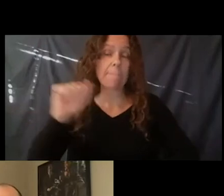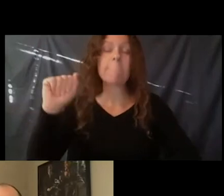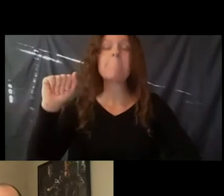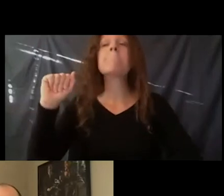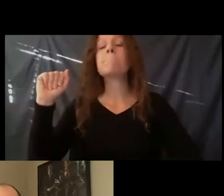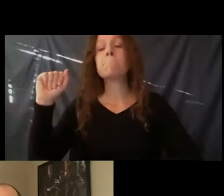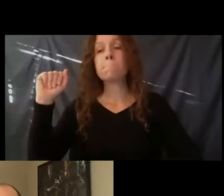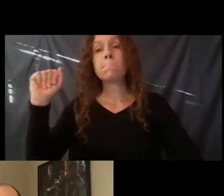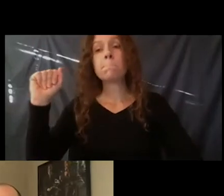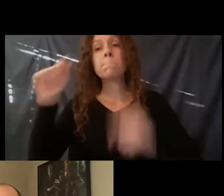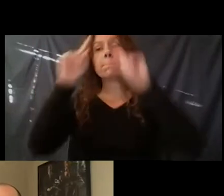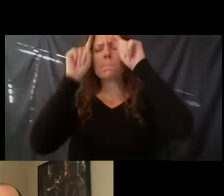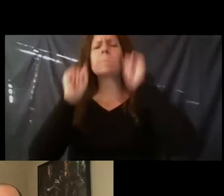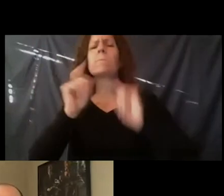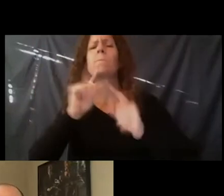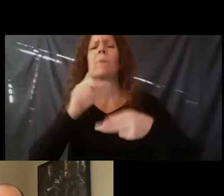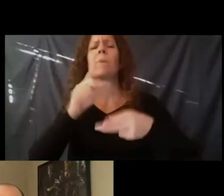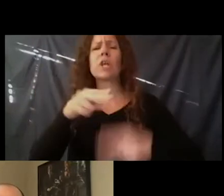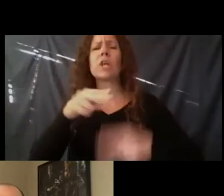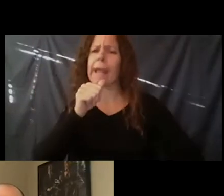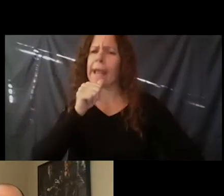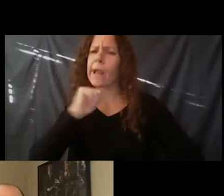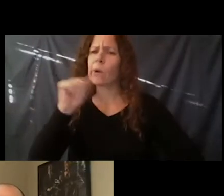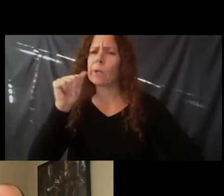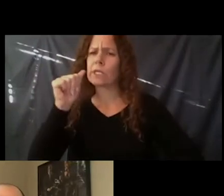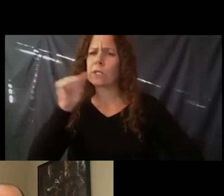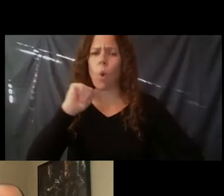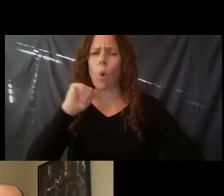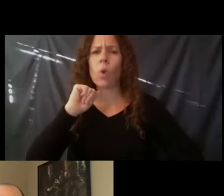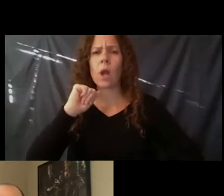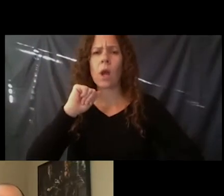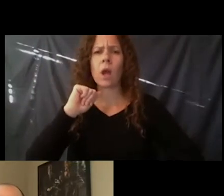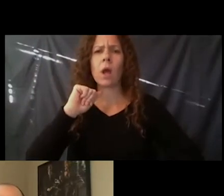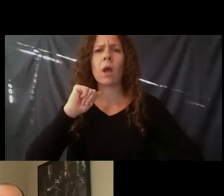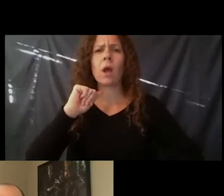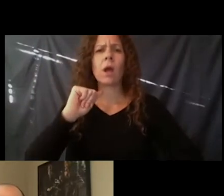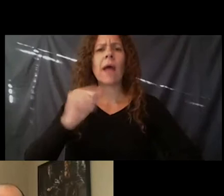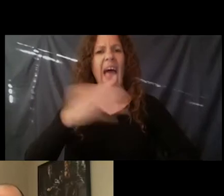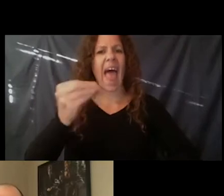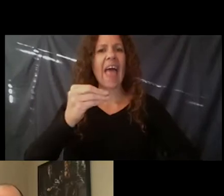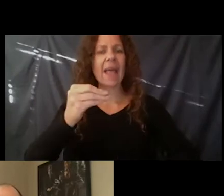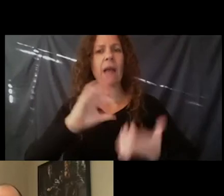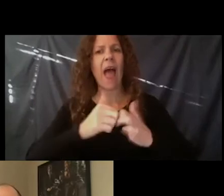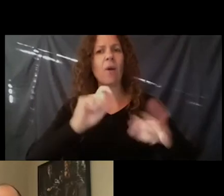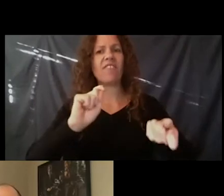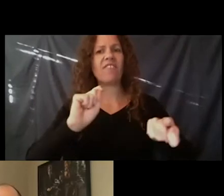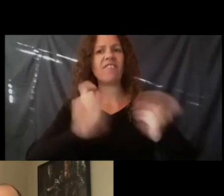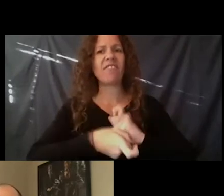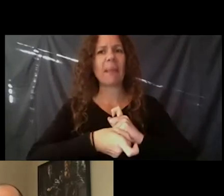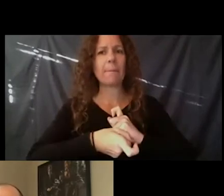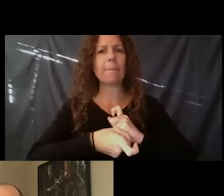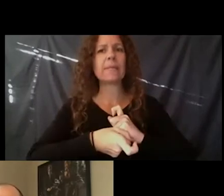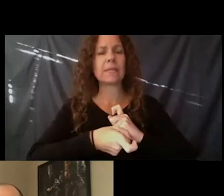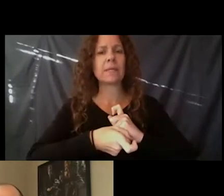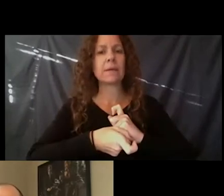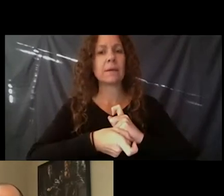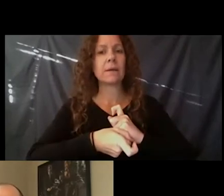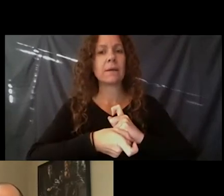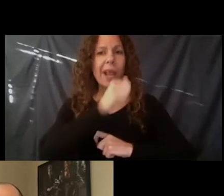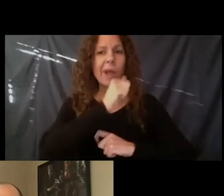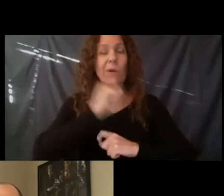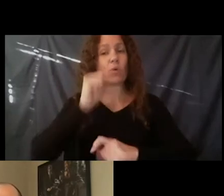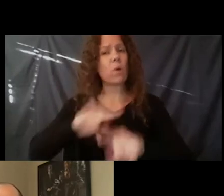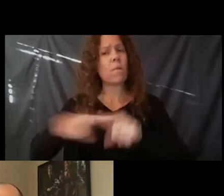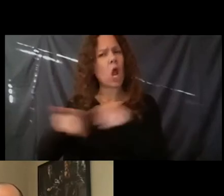talked about Arizona and the 13-year campaign to flip Arizona, but you are also in Orange County,